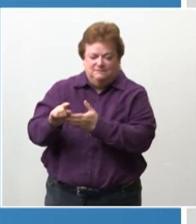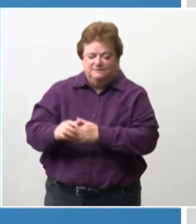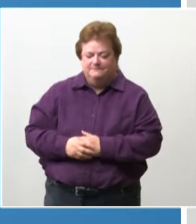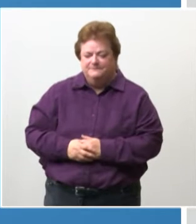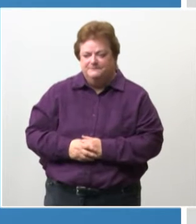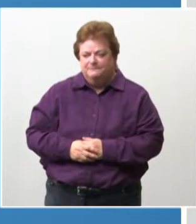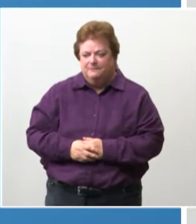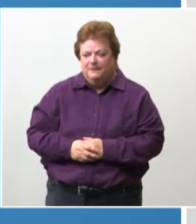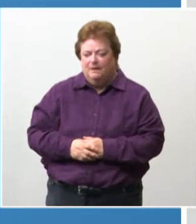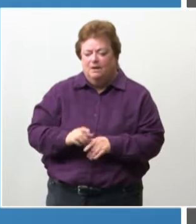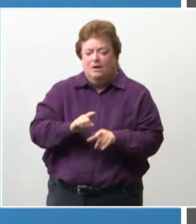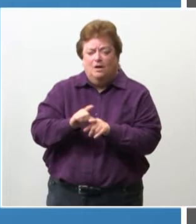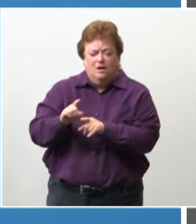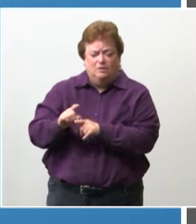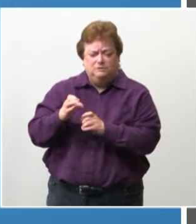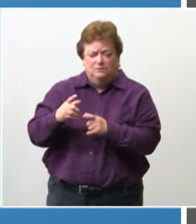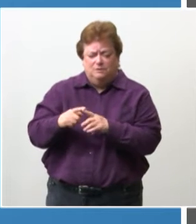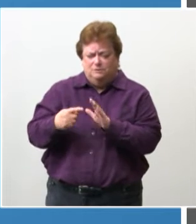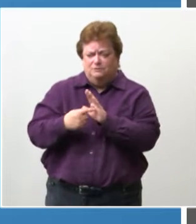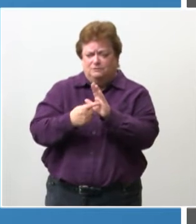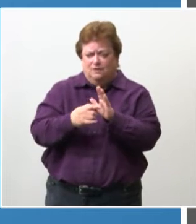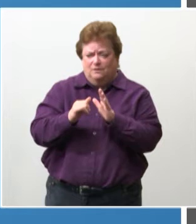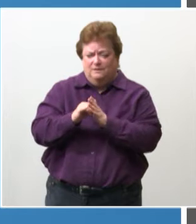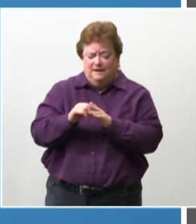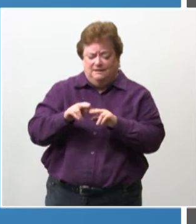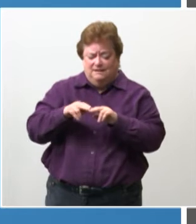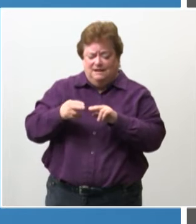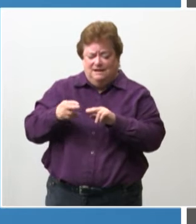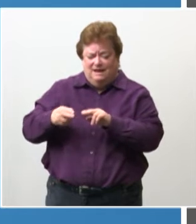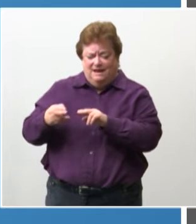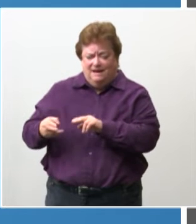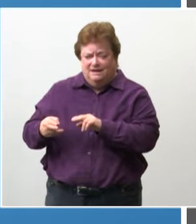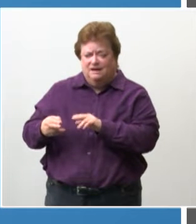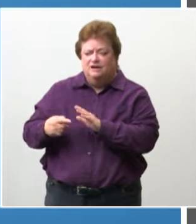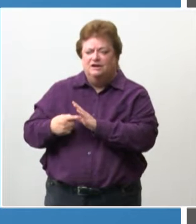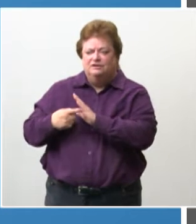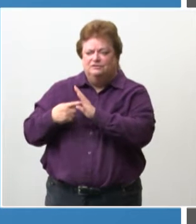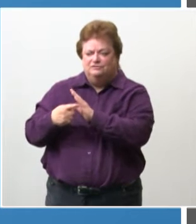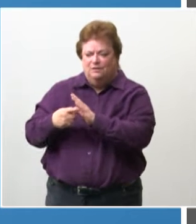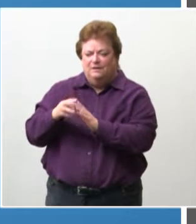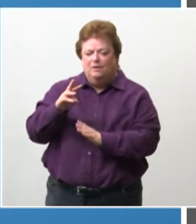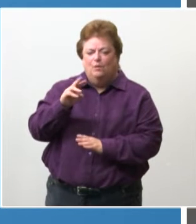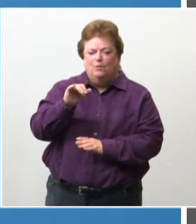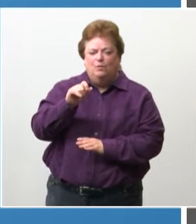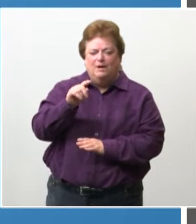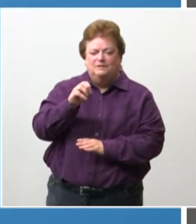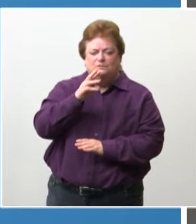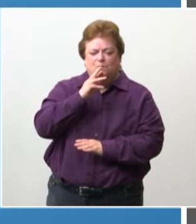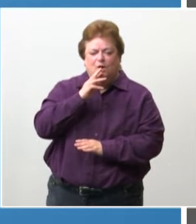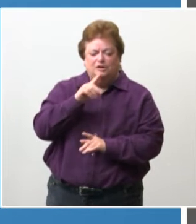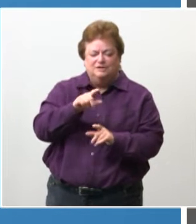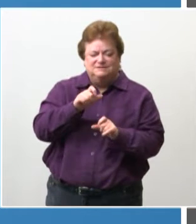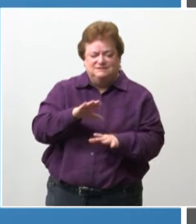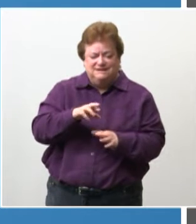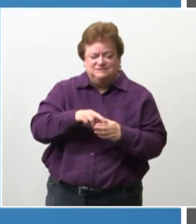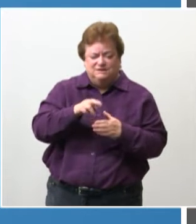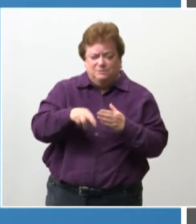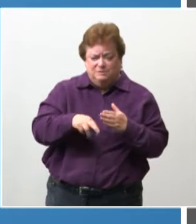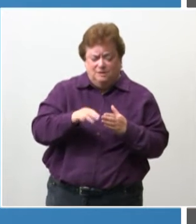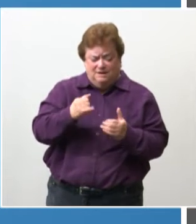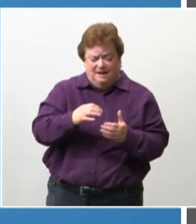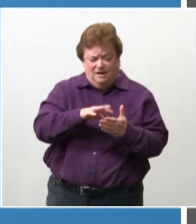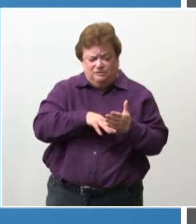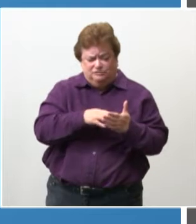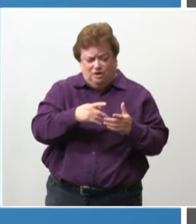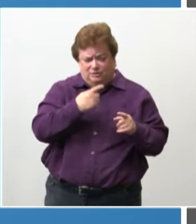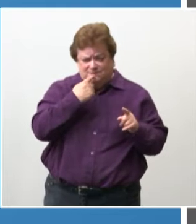We also want to show that the decline in new cases is mirrored by the wastewater testing results. On the chart you're seeing now,